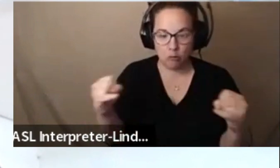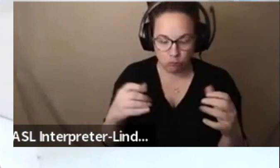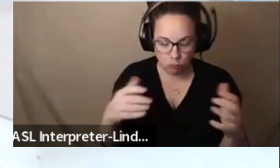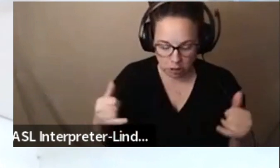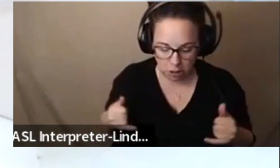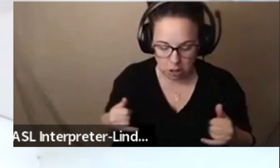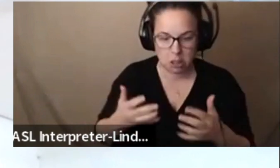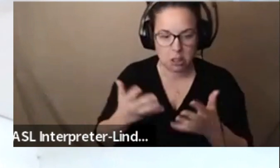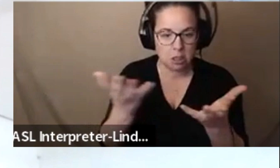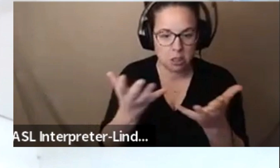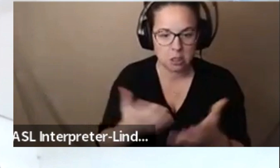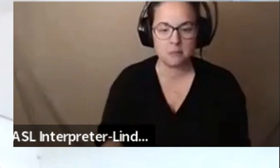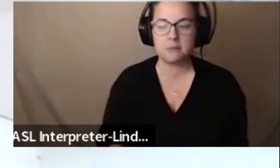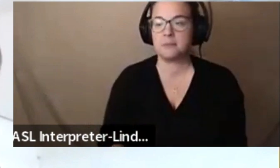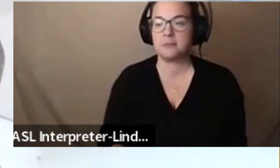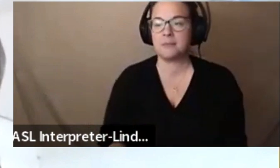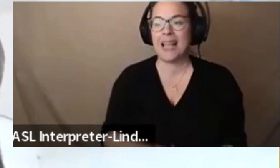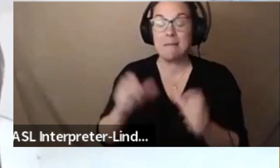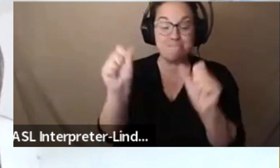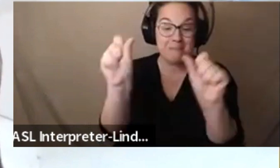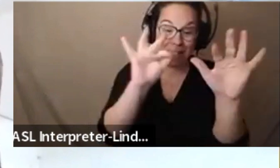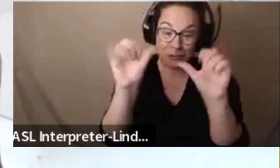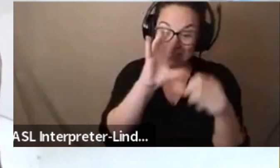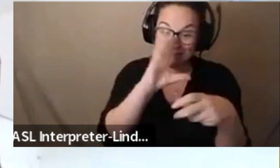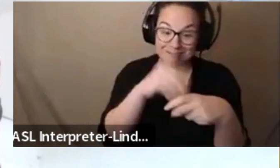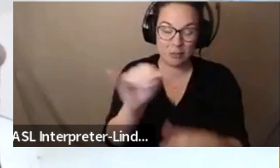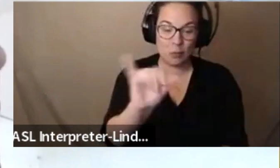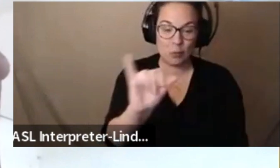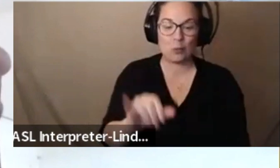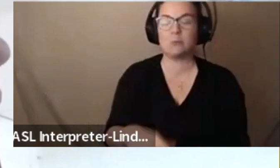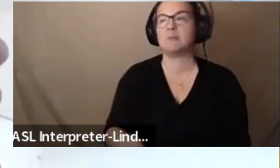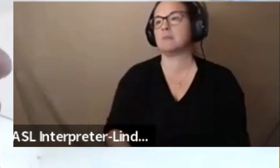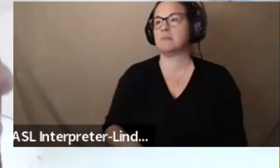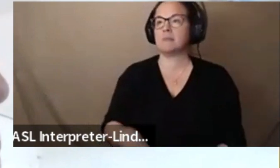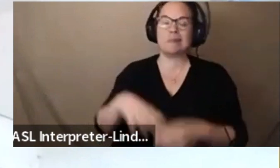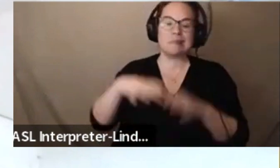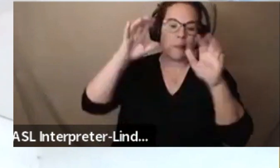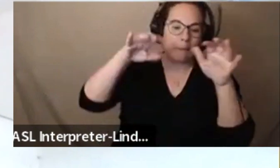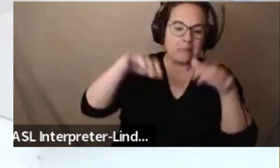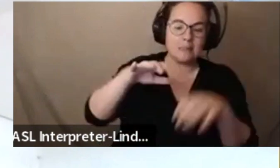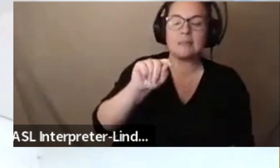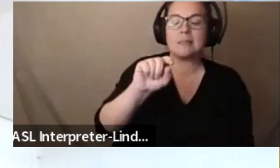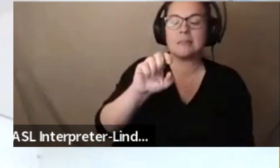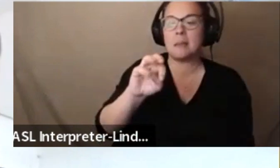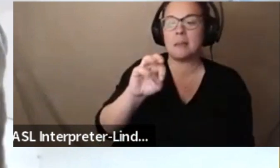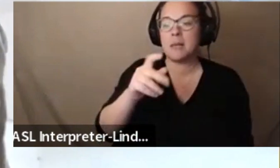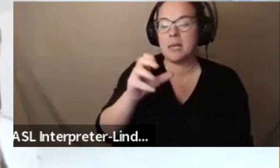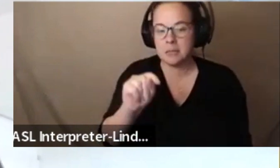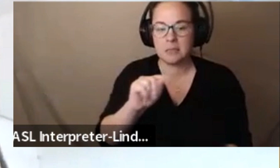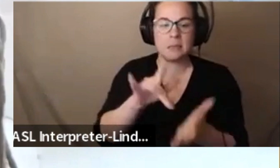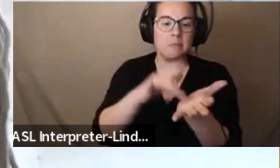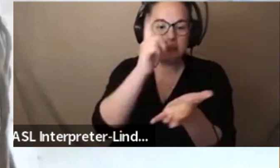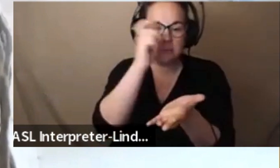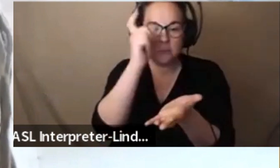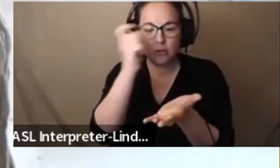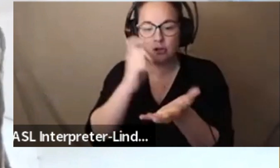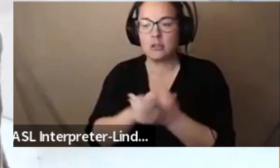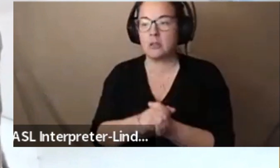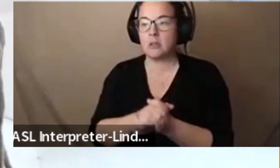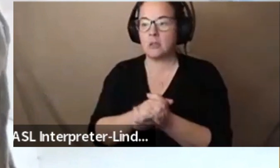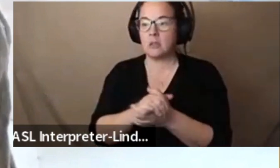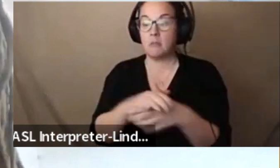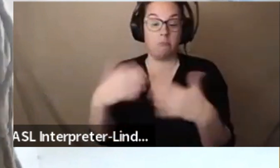boundaries. And the magic is almost always about that. In The Tempest, in Midsummer Night's Dream,